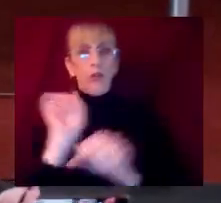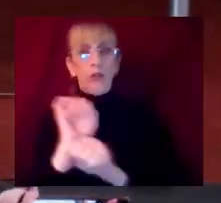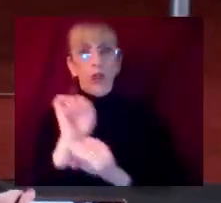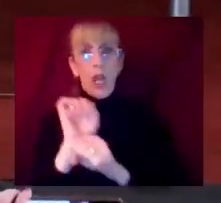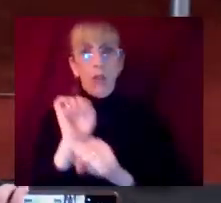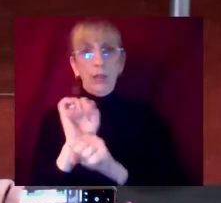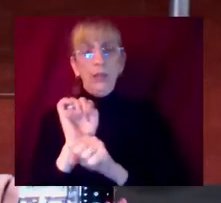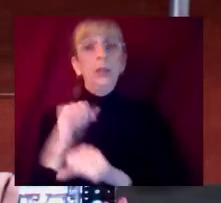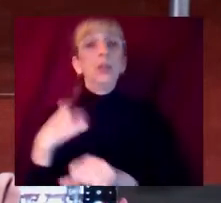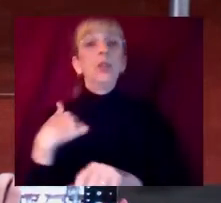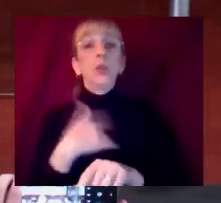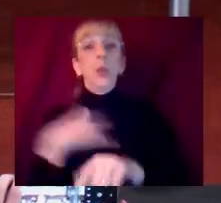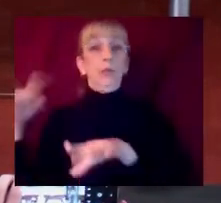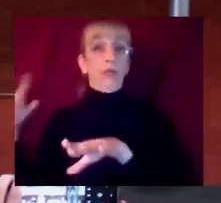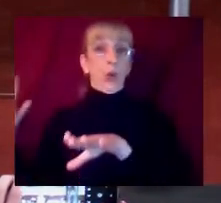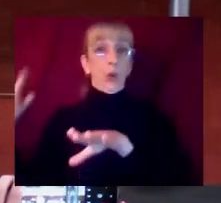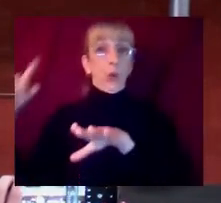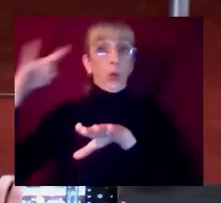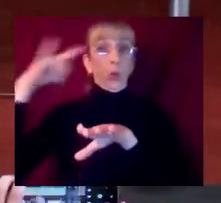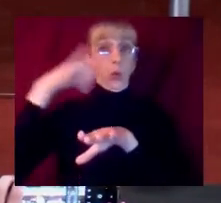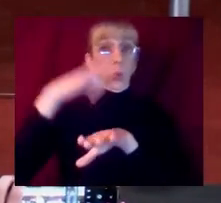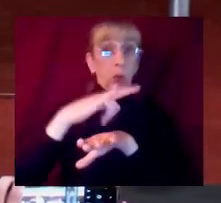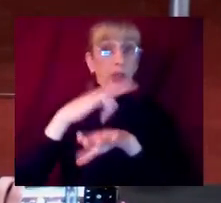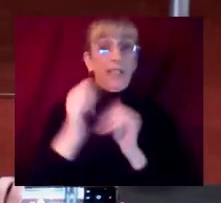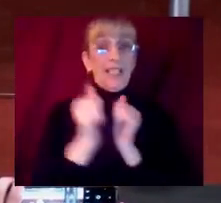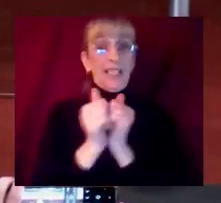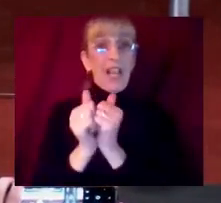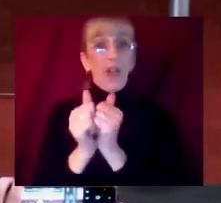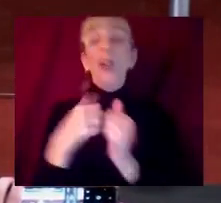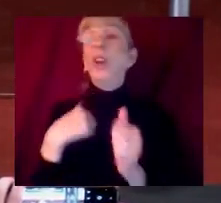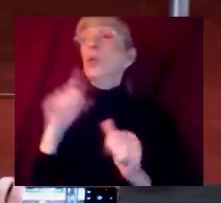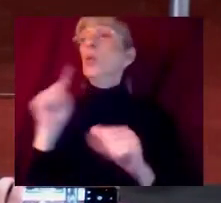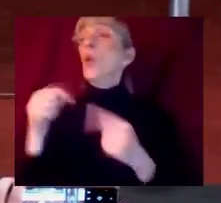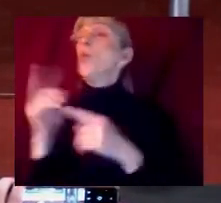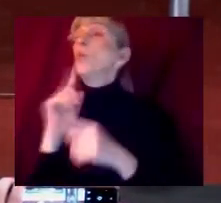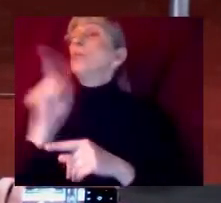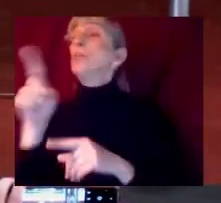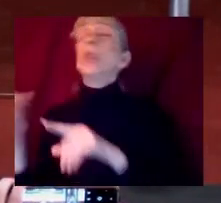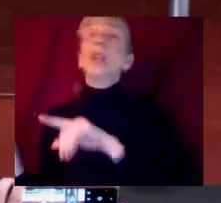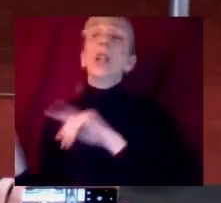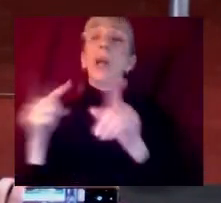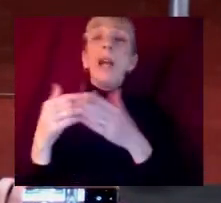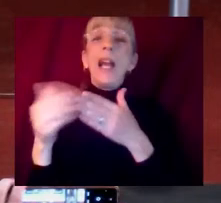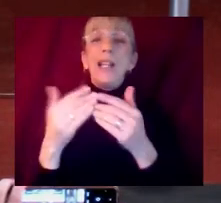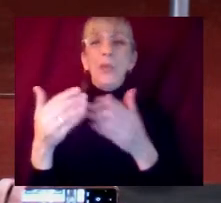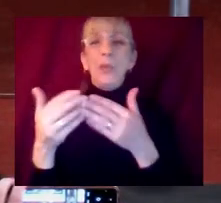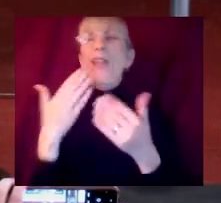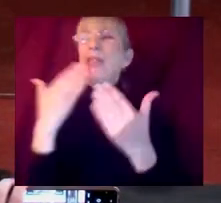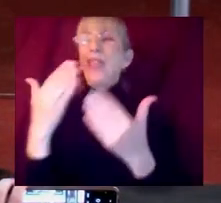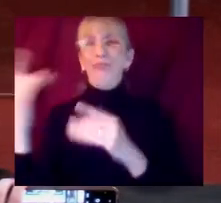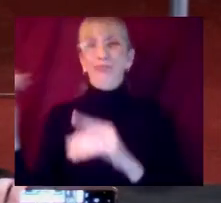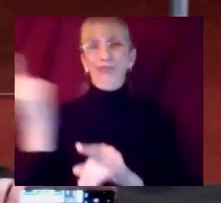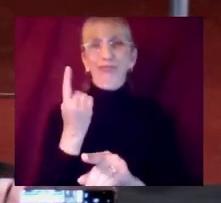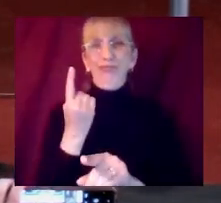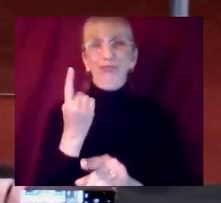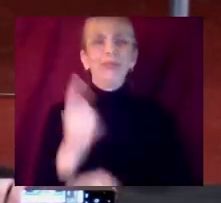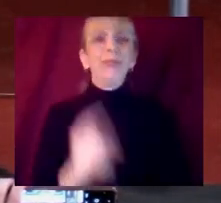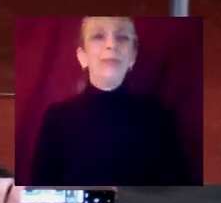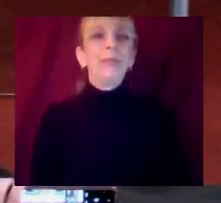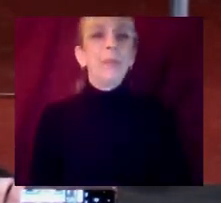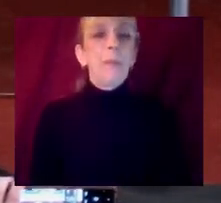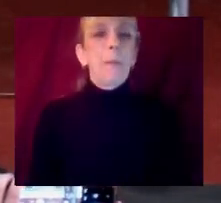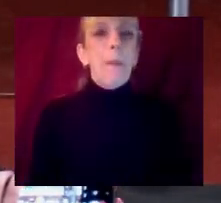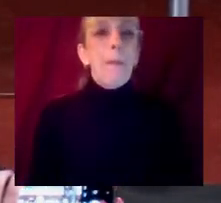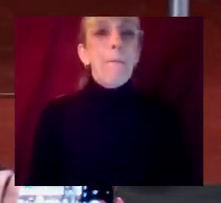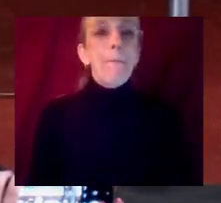here together. I was going to drag you up one way or the other, so I'm glad you just walked up on me. Okay, you want to take that? Okay,